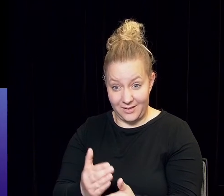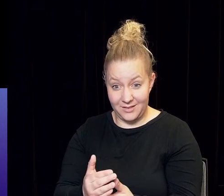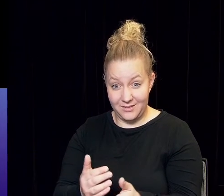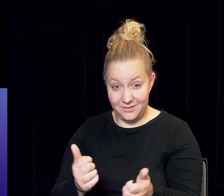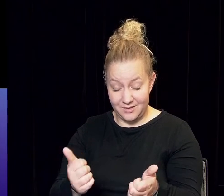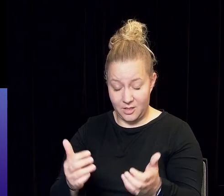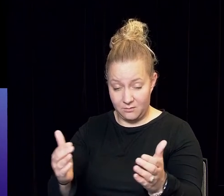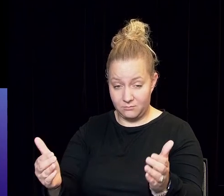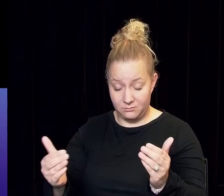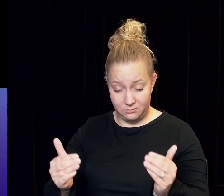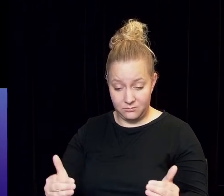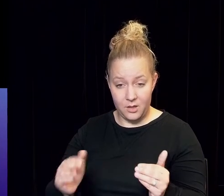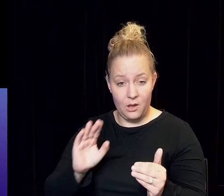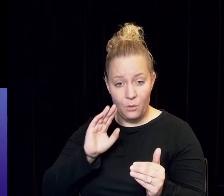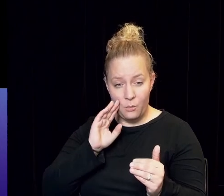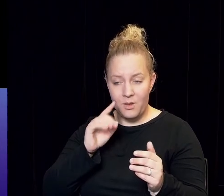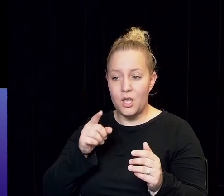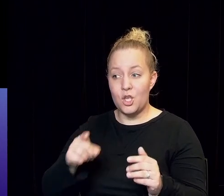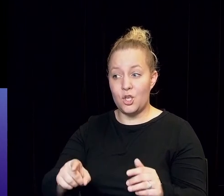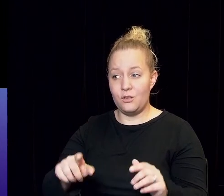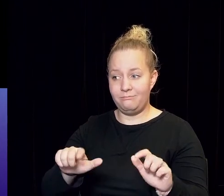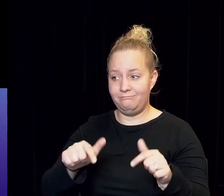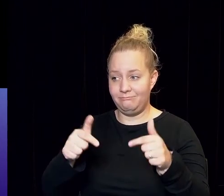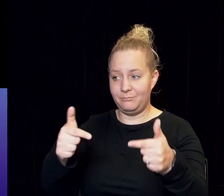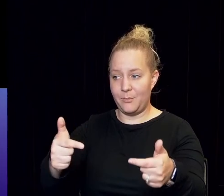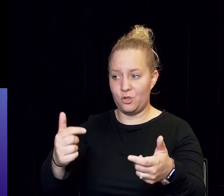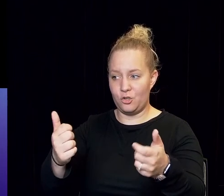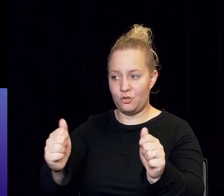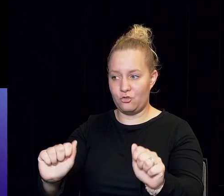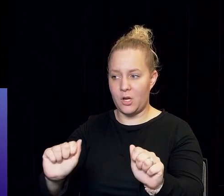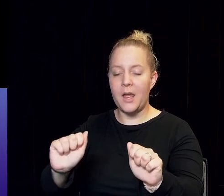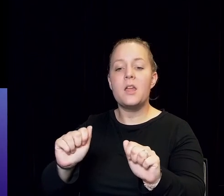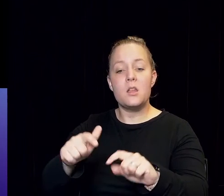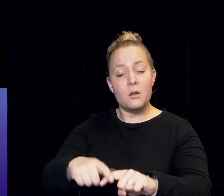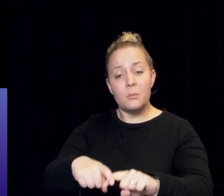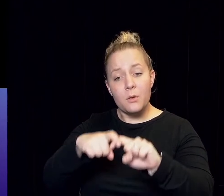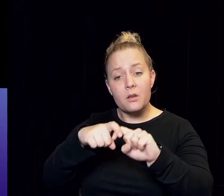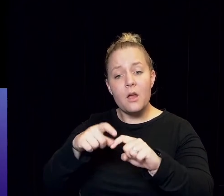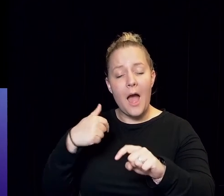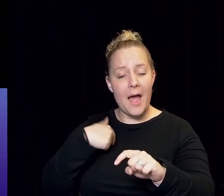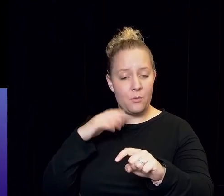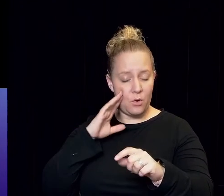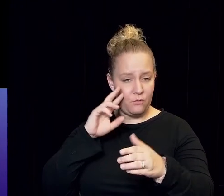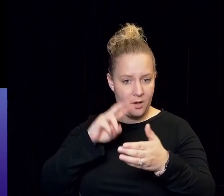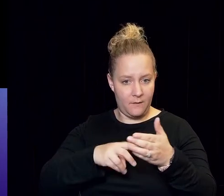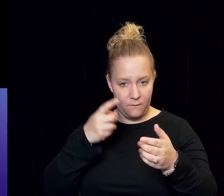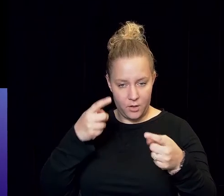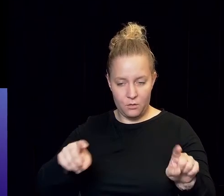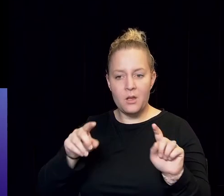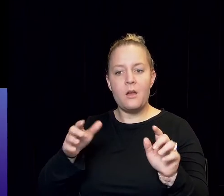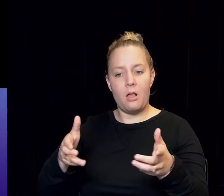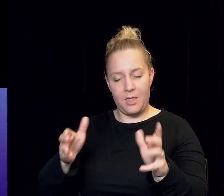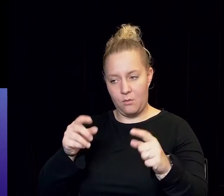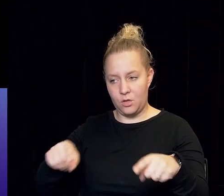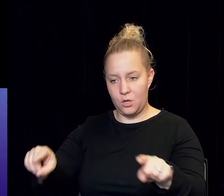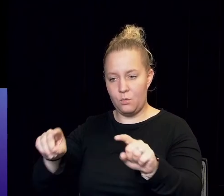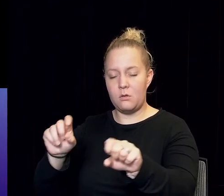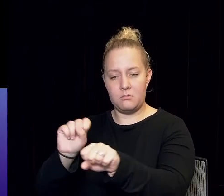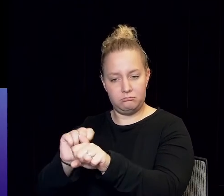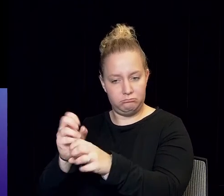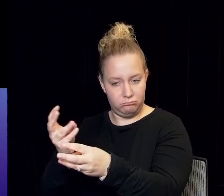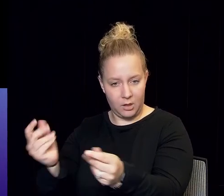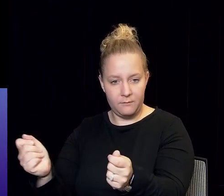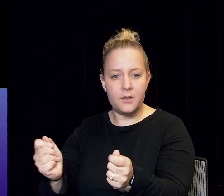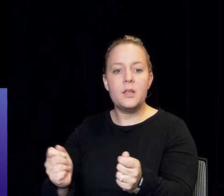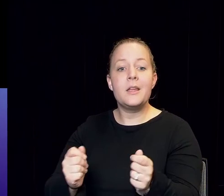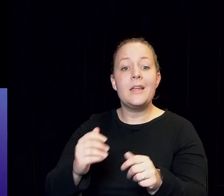All right, this next one is going to be a you try, so go ahead and take a moment. You'll pause the video. I'll read it for you here, and then I'll let you kind of work it out. So the